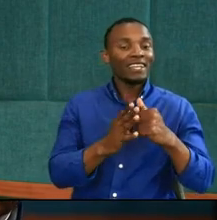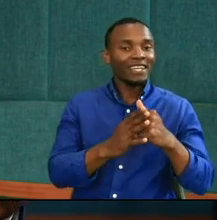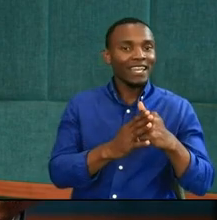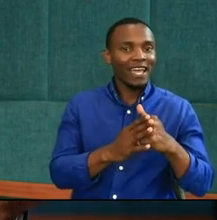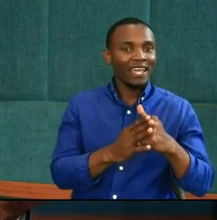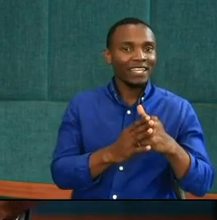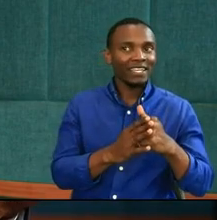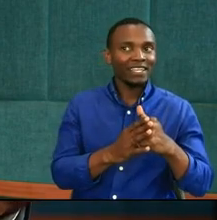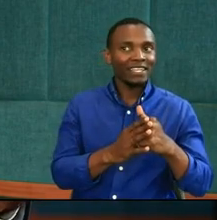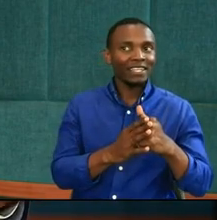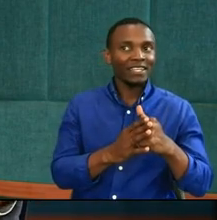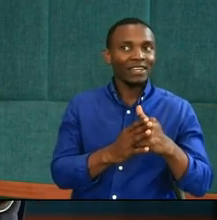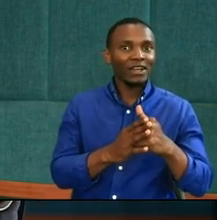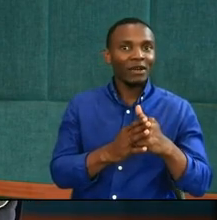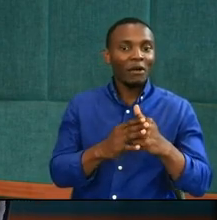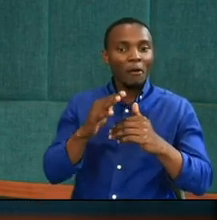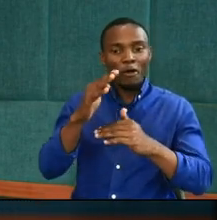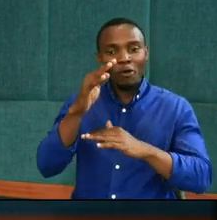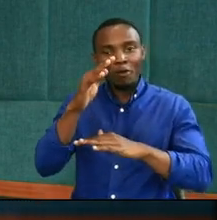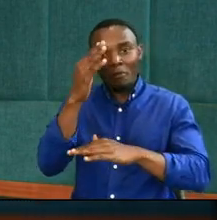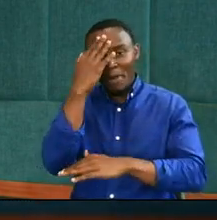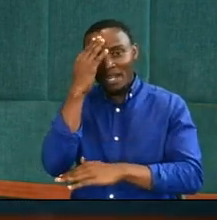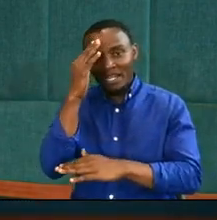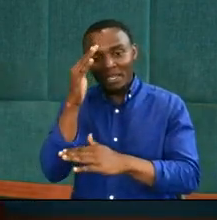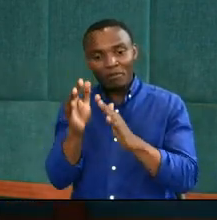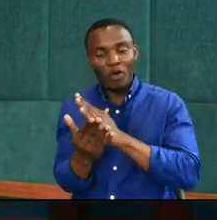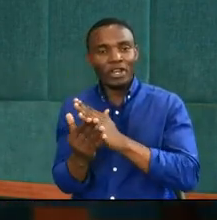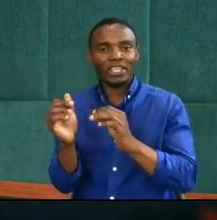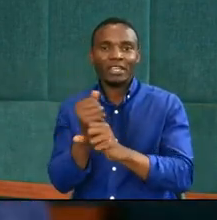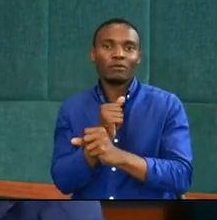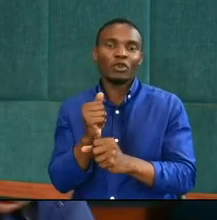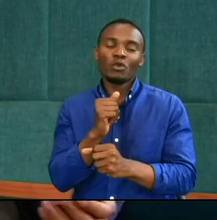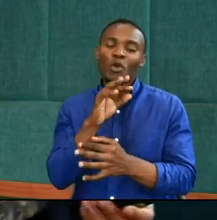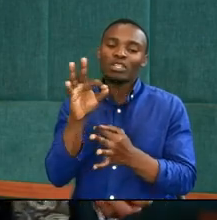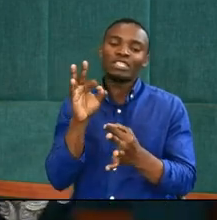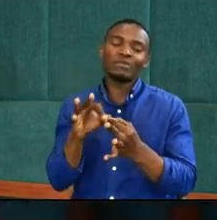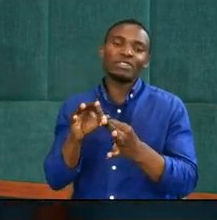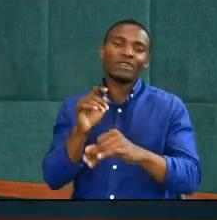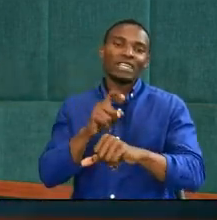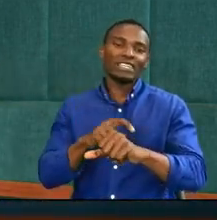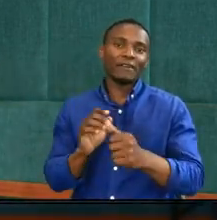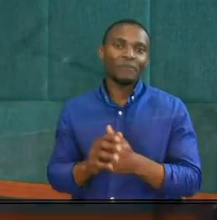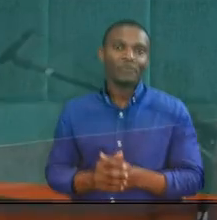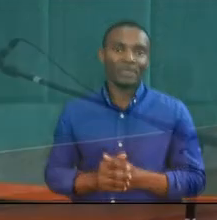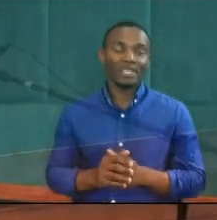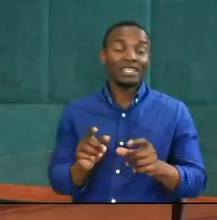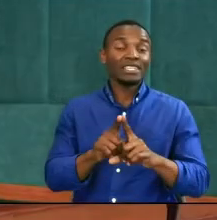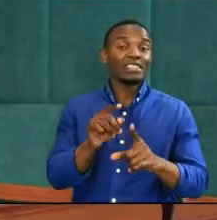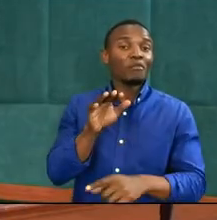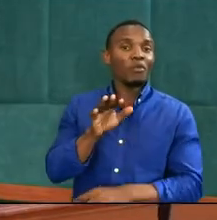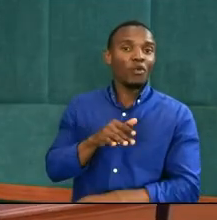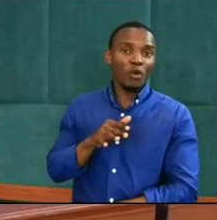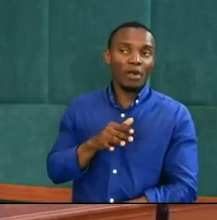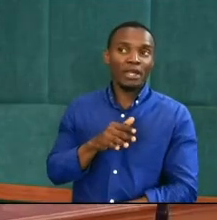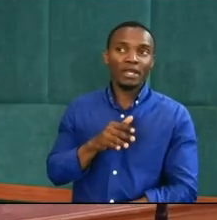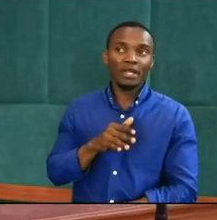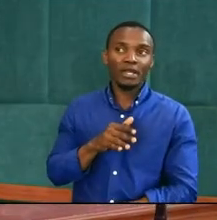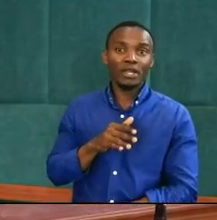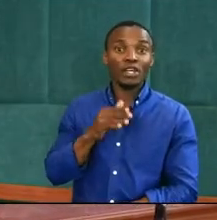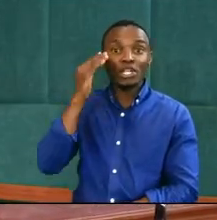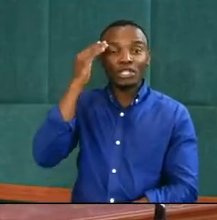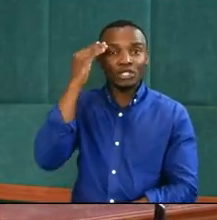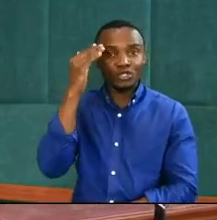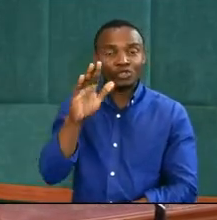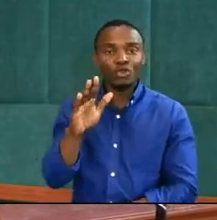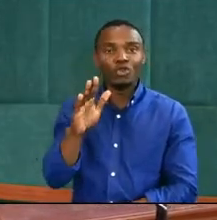morning, nobody can tell you that. Am I right? She does, hey, watch the preacher. She does not